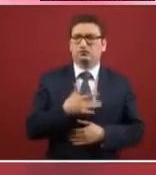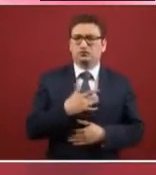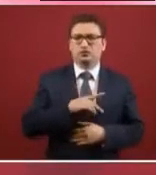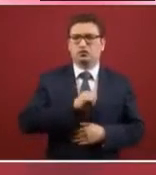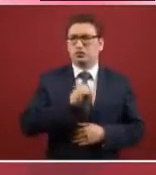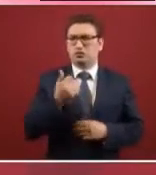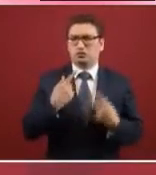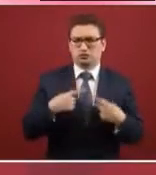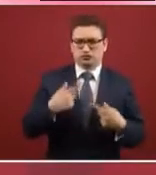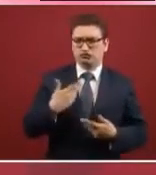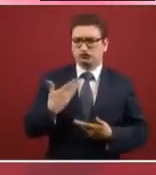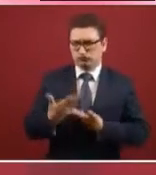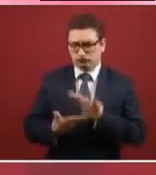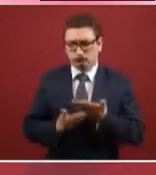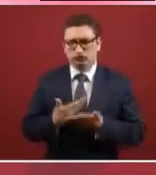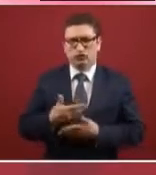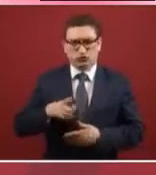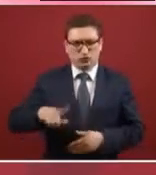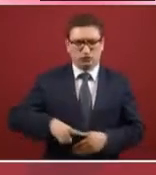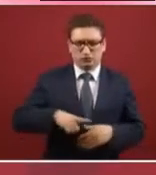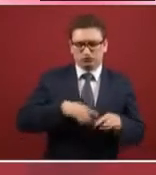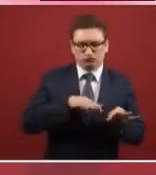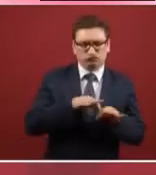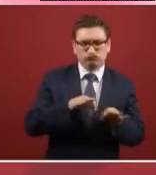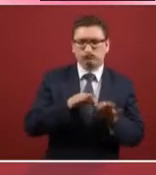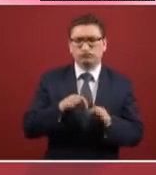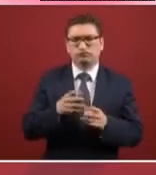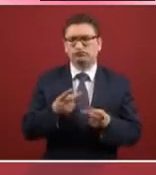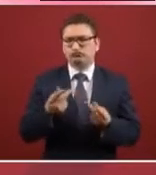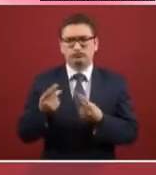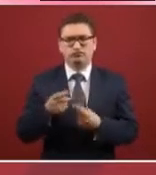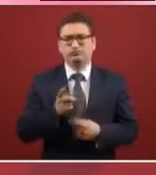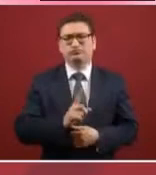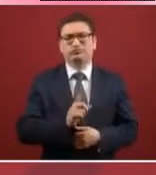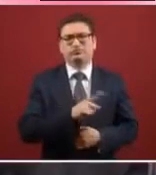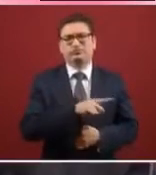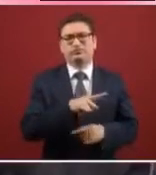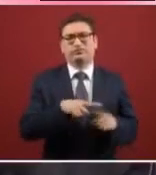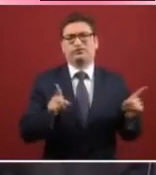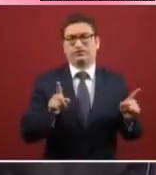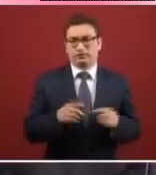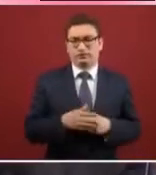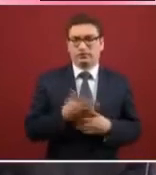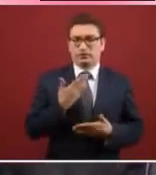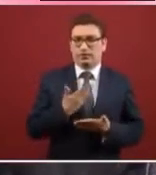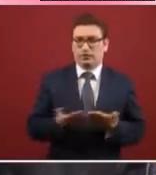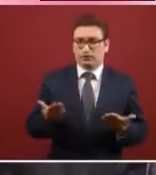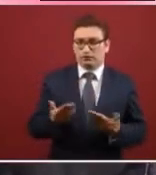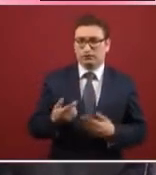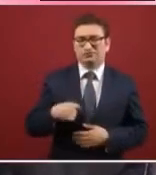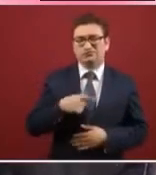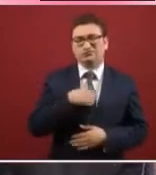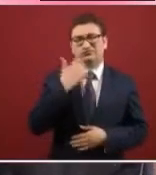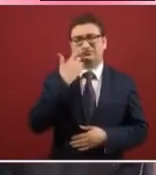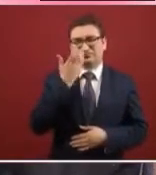servants. Entonces, so therefore, we are now looking que, for